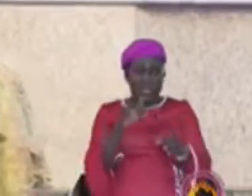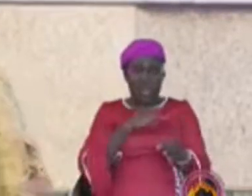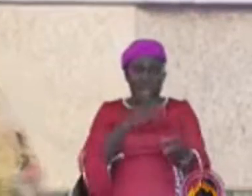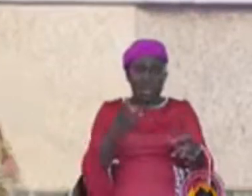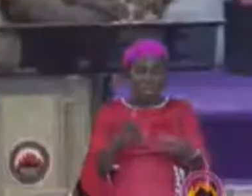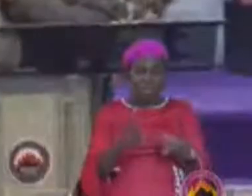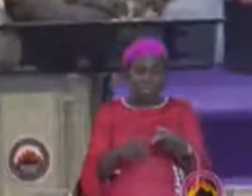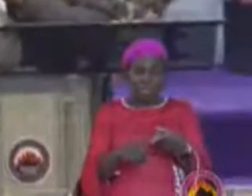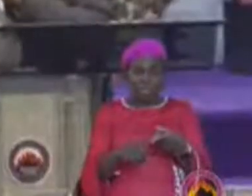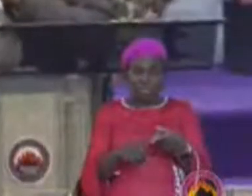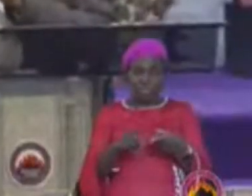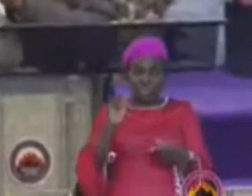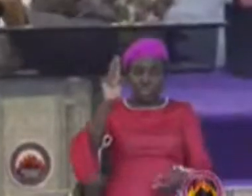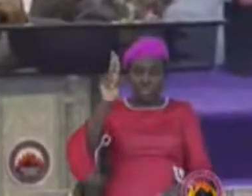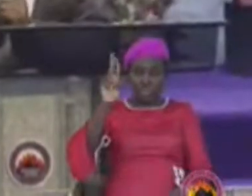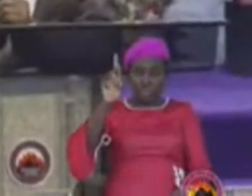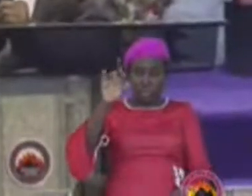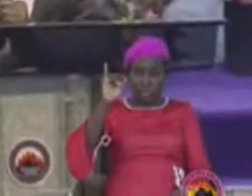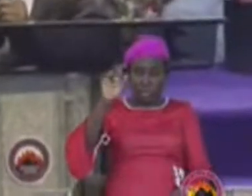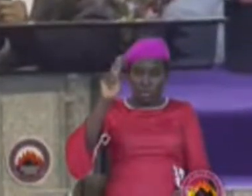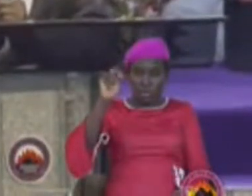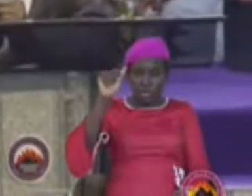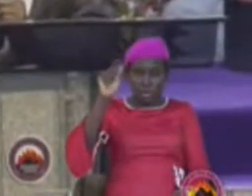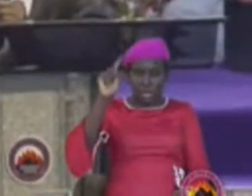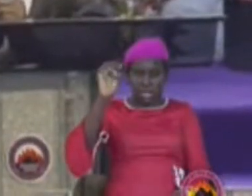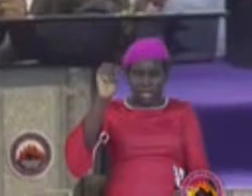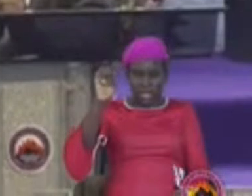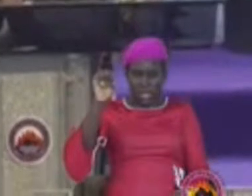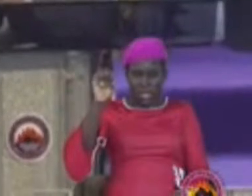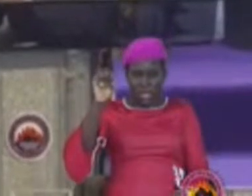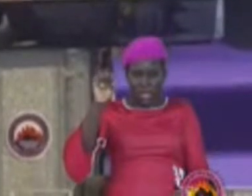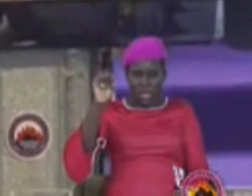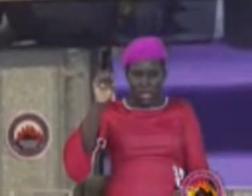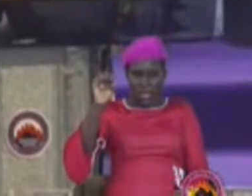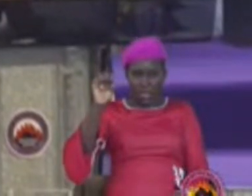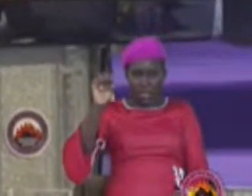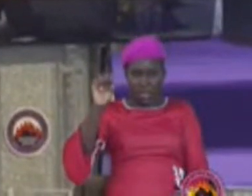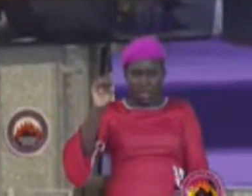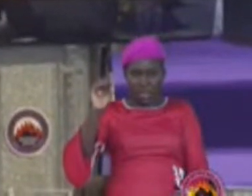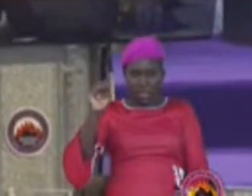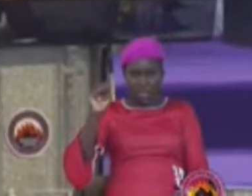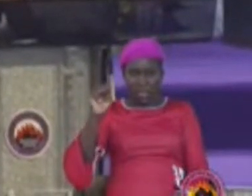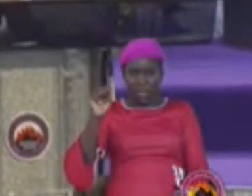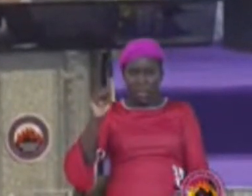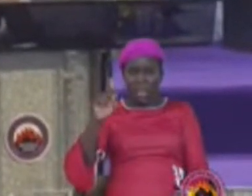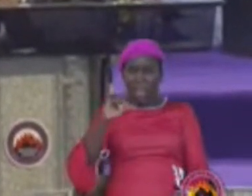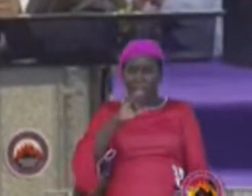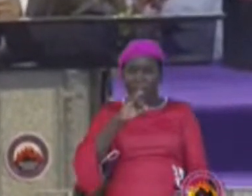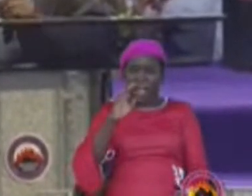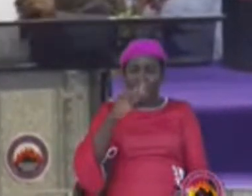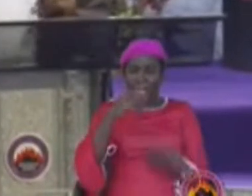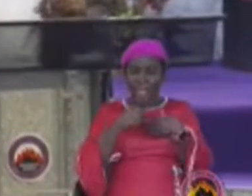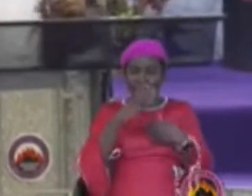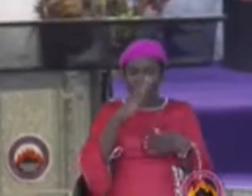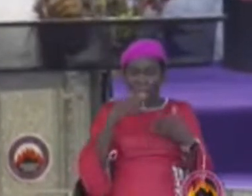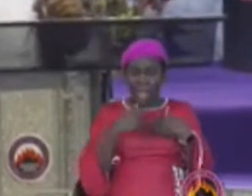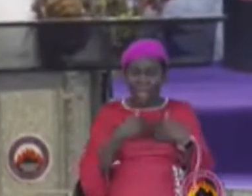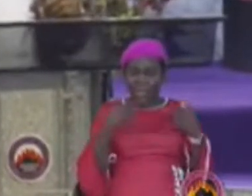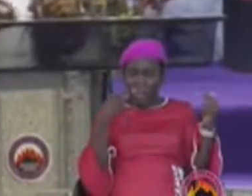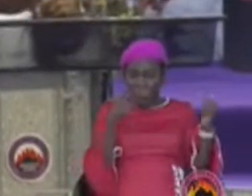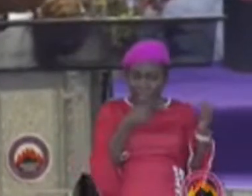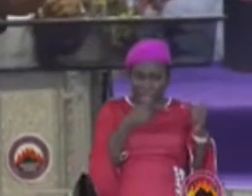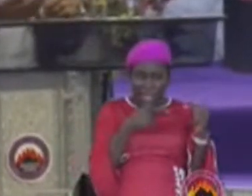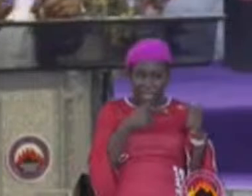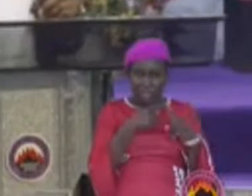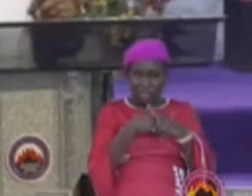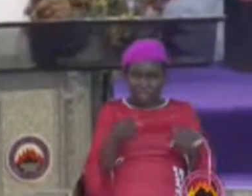What happened tonight, ma'am? For the bladder, my bladder will be feeling internal pain. So I said, okay, as well that we minister